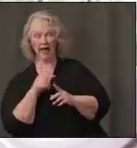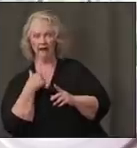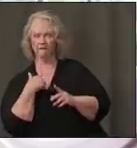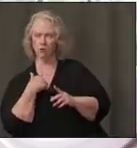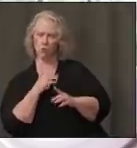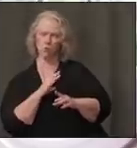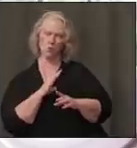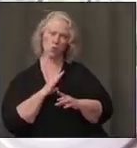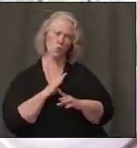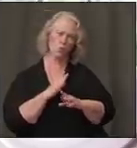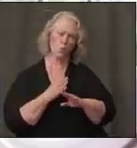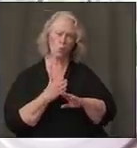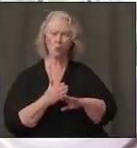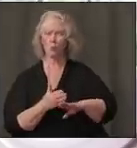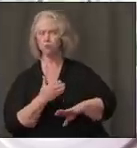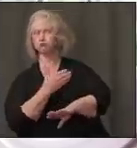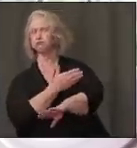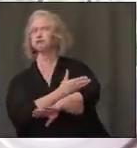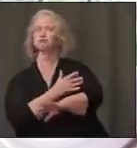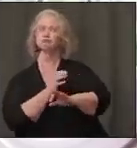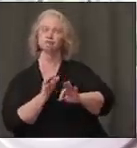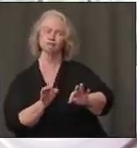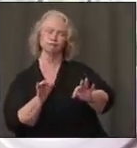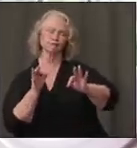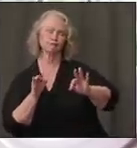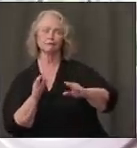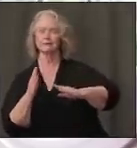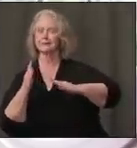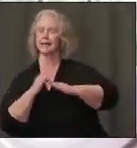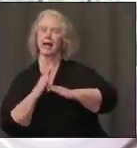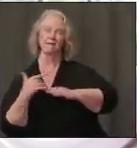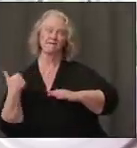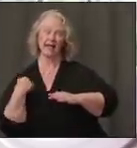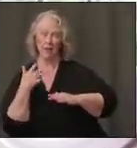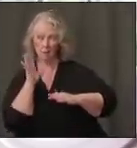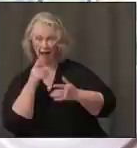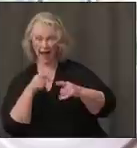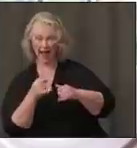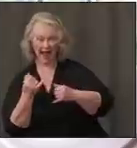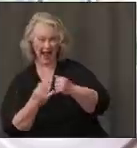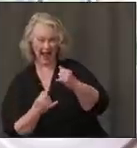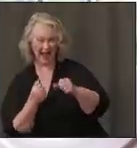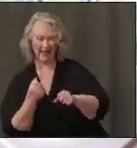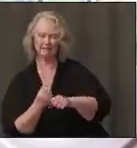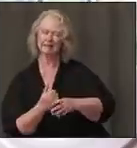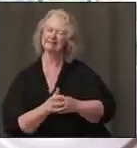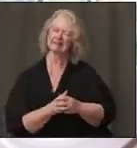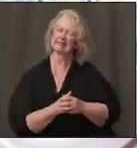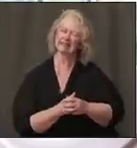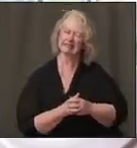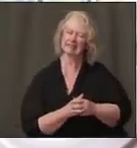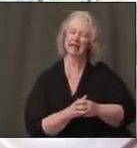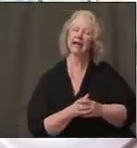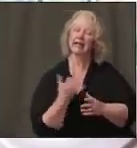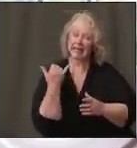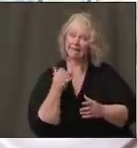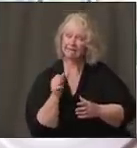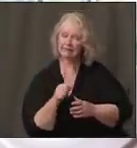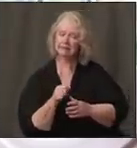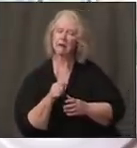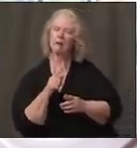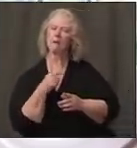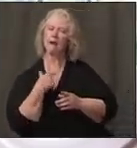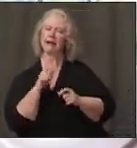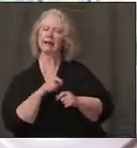before the end of the year is less likely, and we'd probably be making it available under what we call an emergency use authorization by the